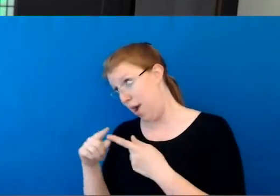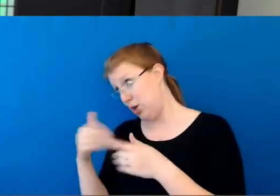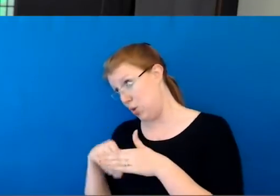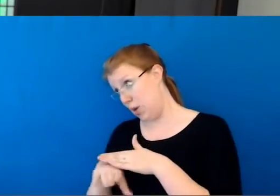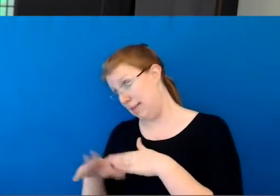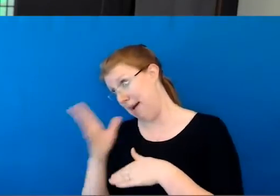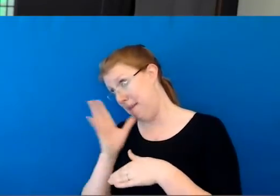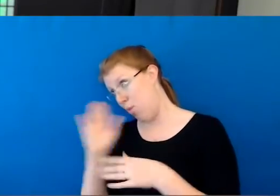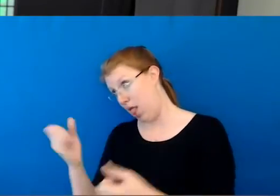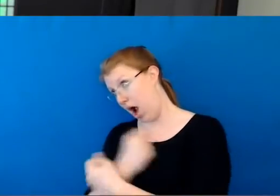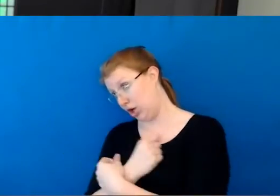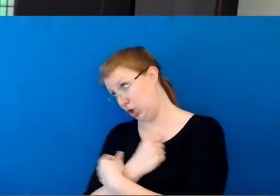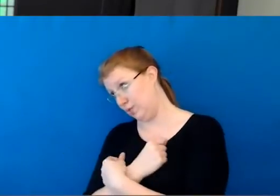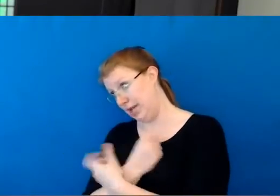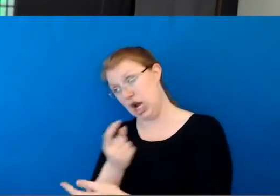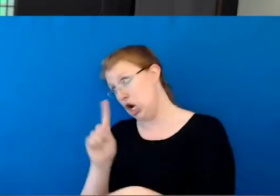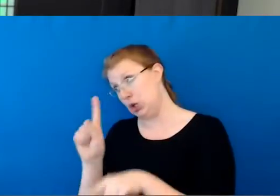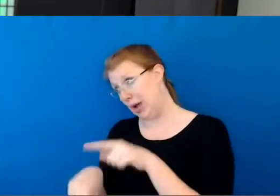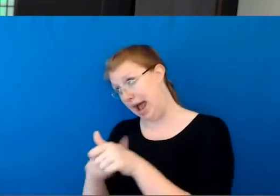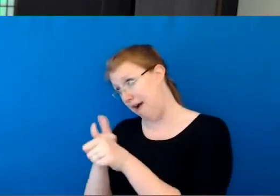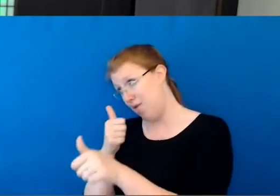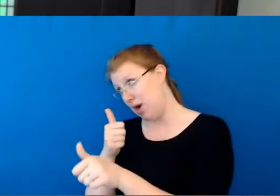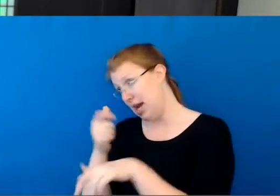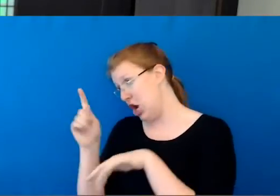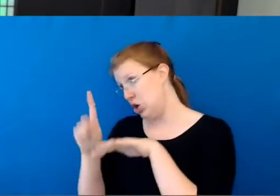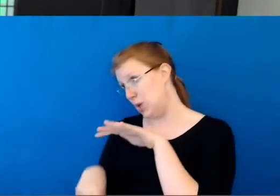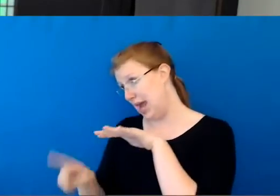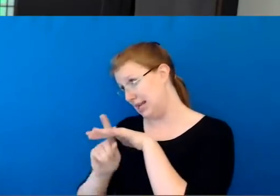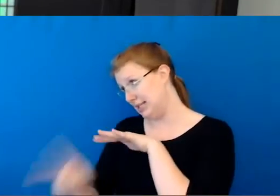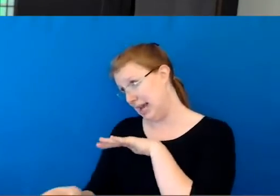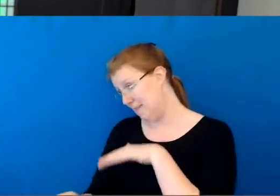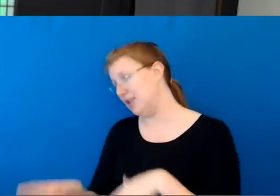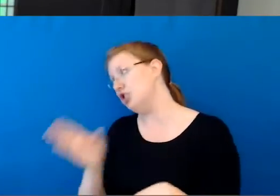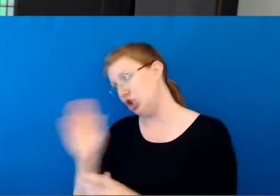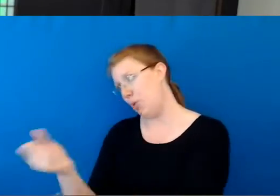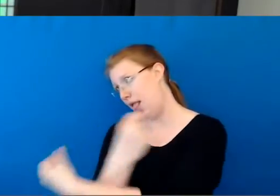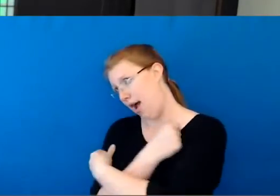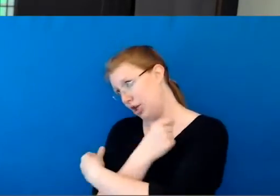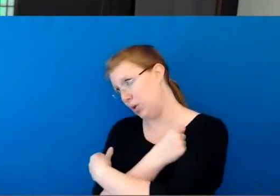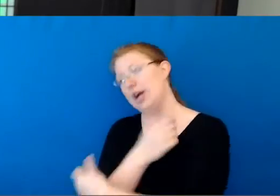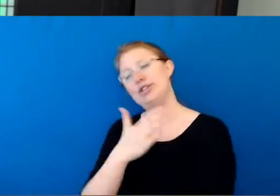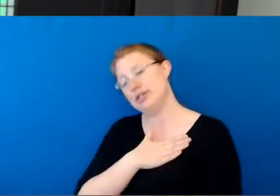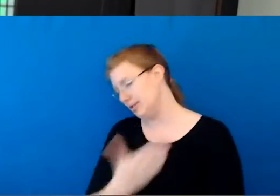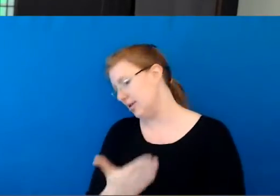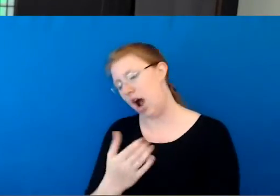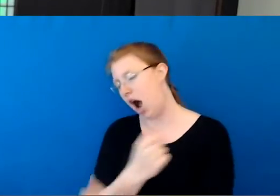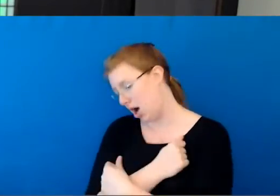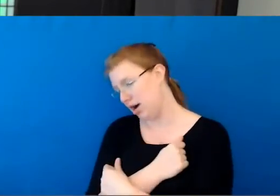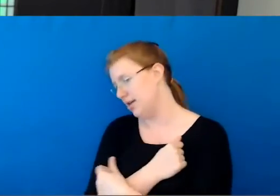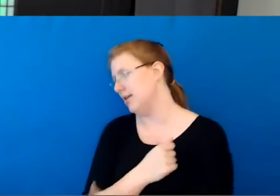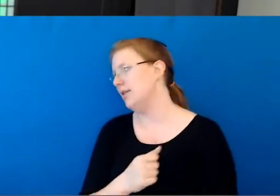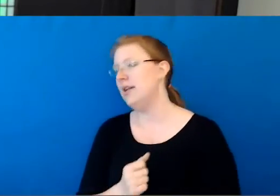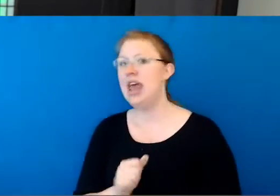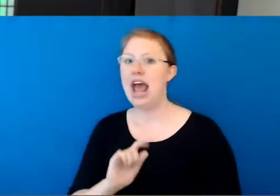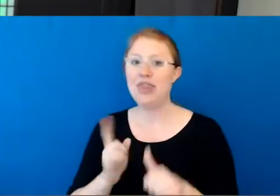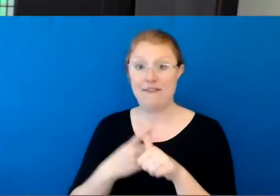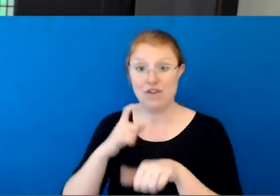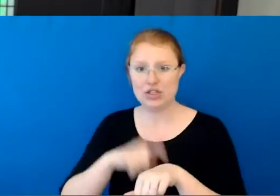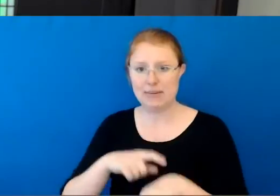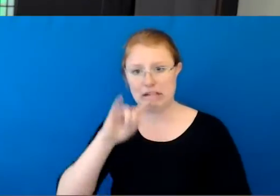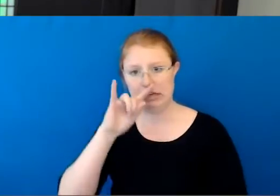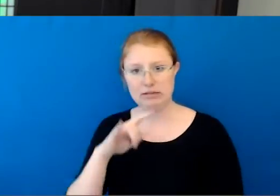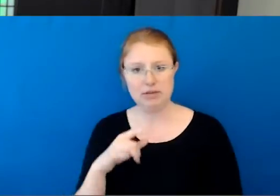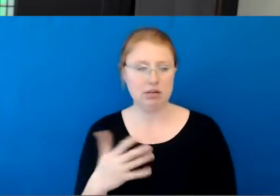power to influence those people around you. My mom was a mom to everybody. If I brought somebody over my house, a friend over, I would always tell them before we go in the house,